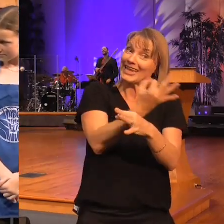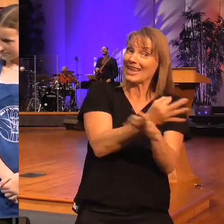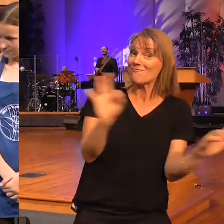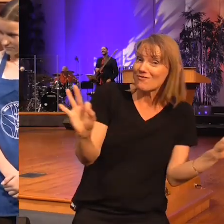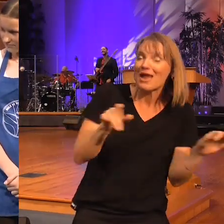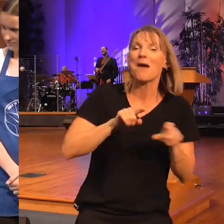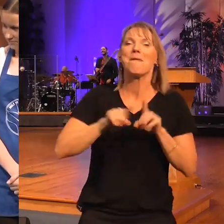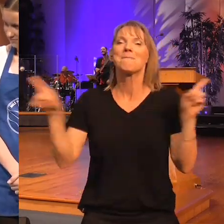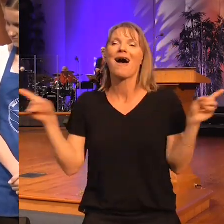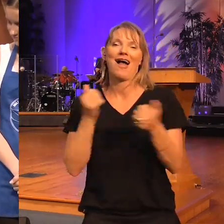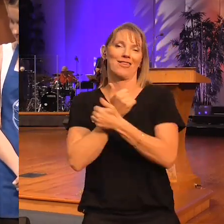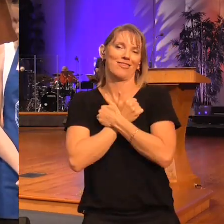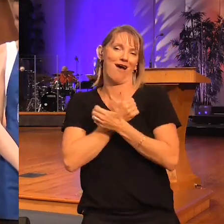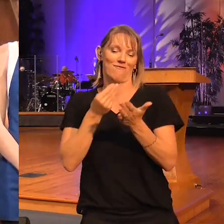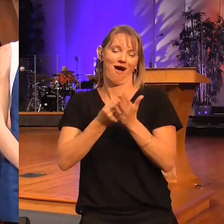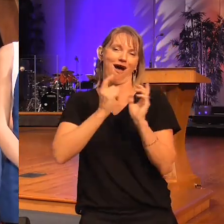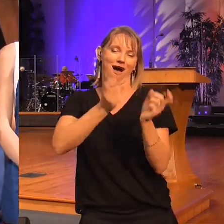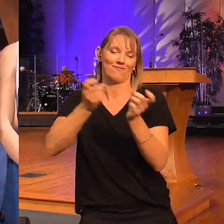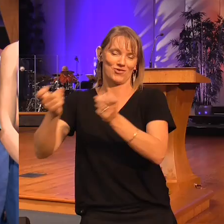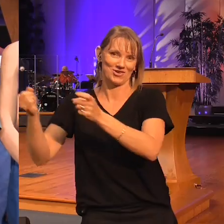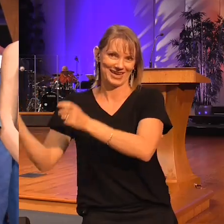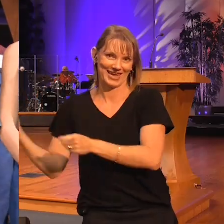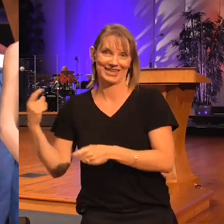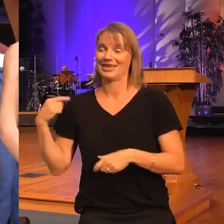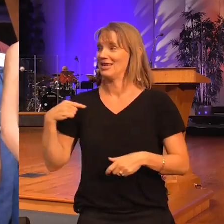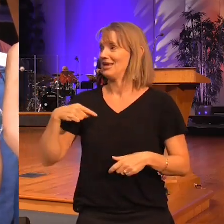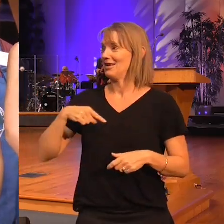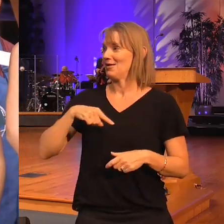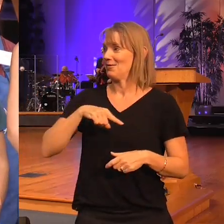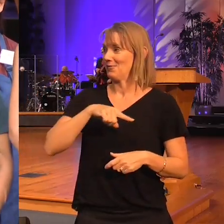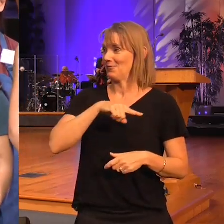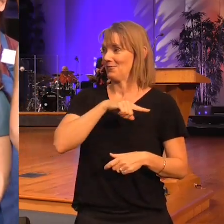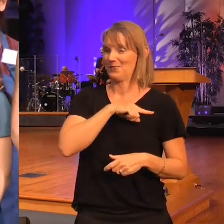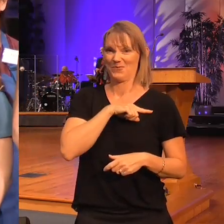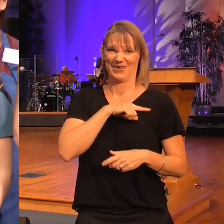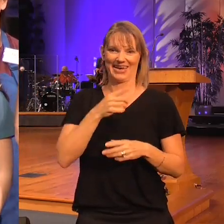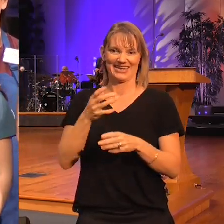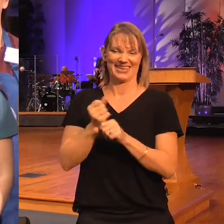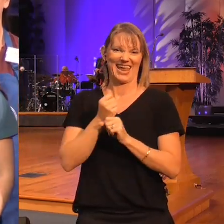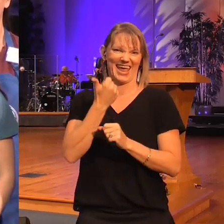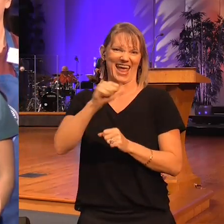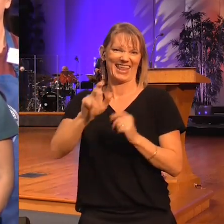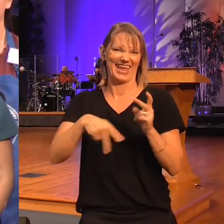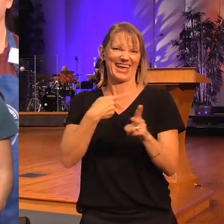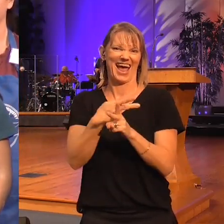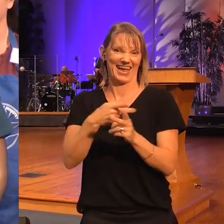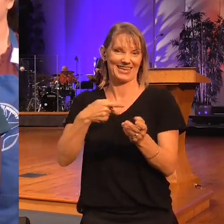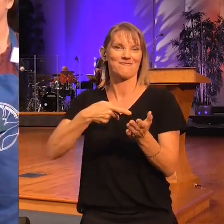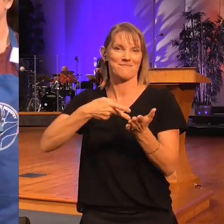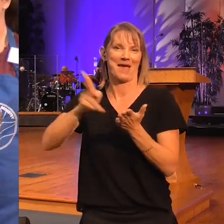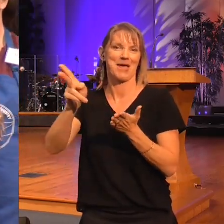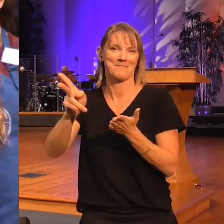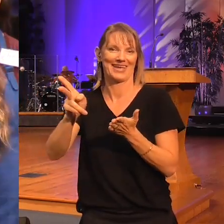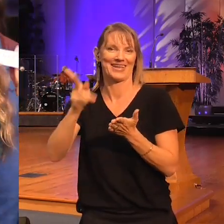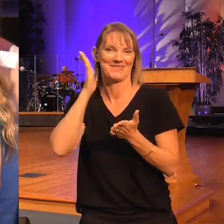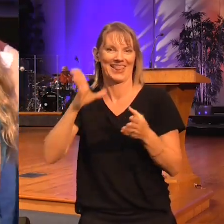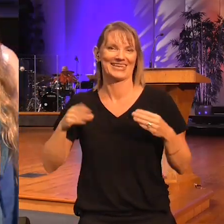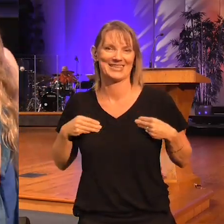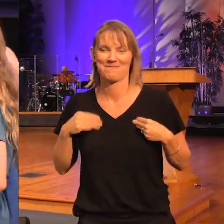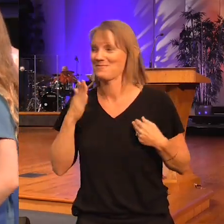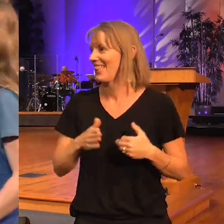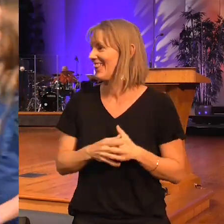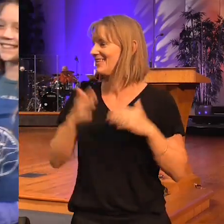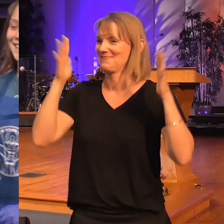free, but there are love offerings, and we take any form of payment.